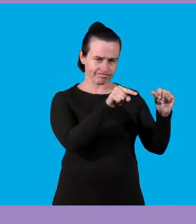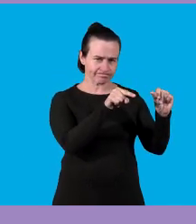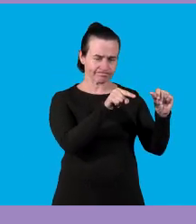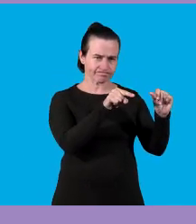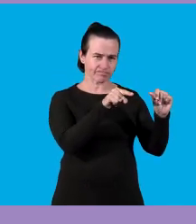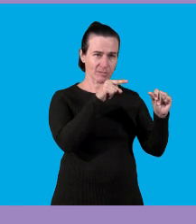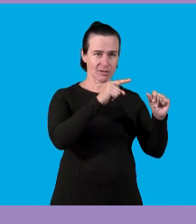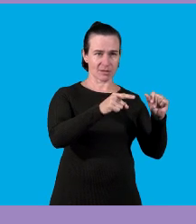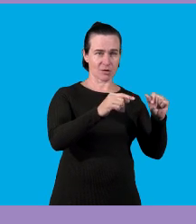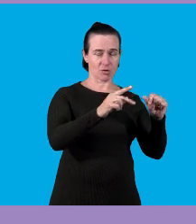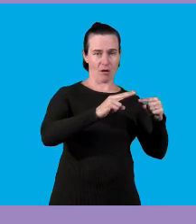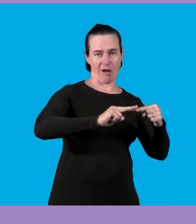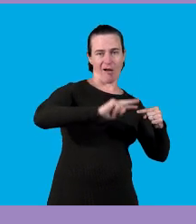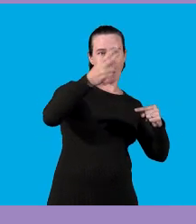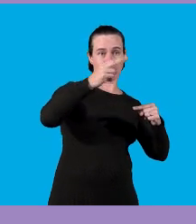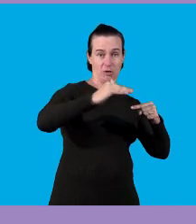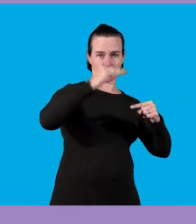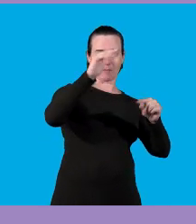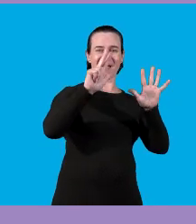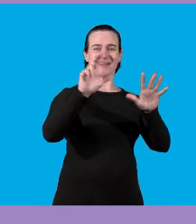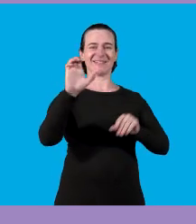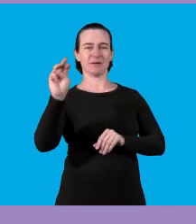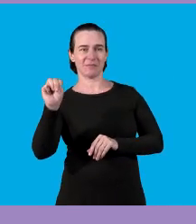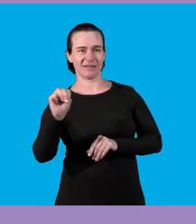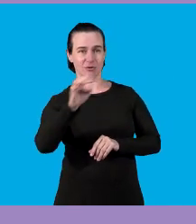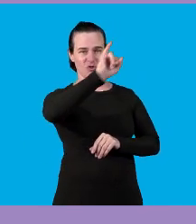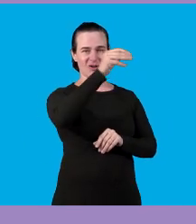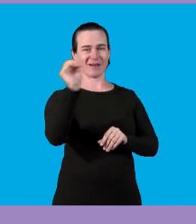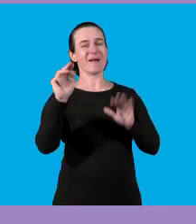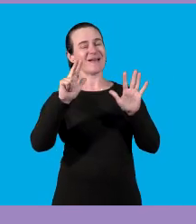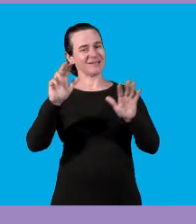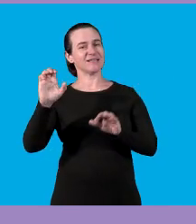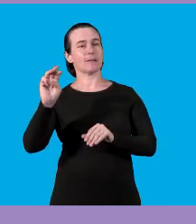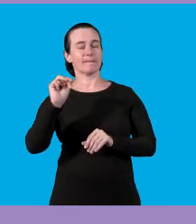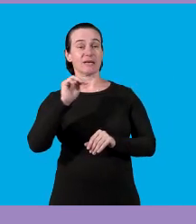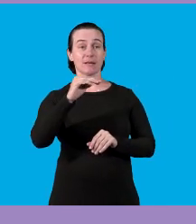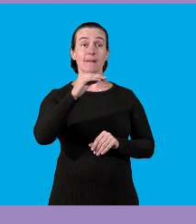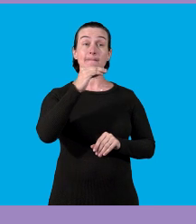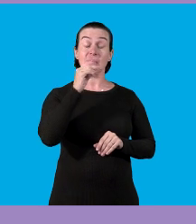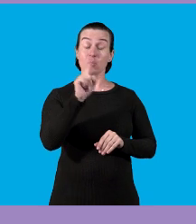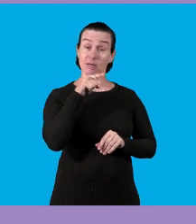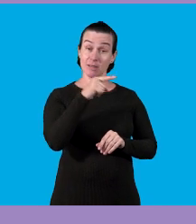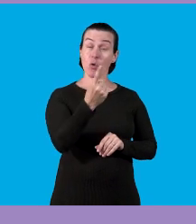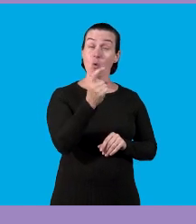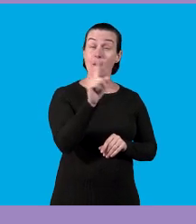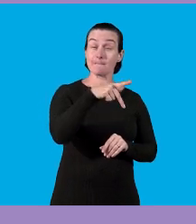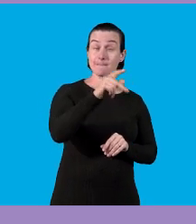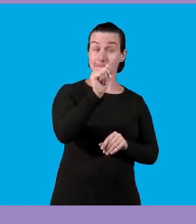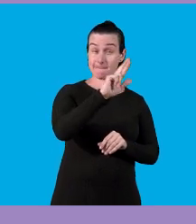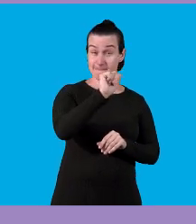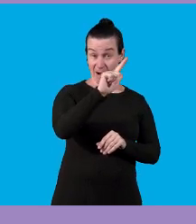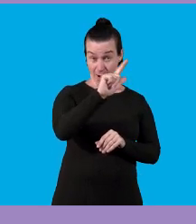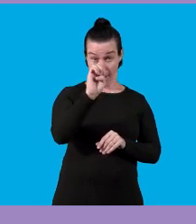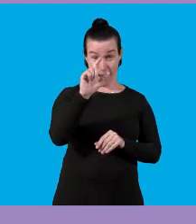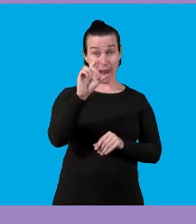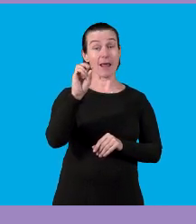KL. It is opposite that marking there of JM, and being a parallelogram, it means